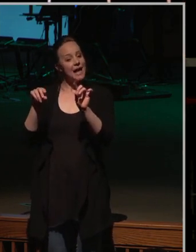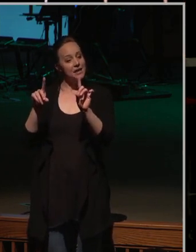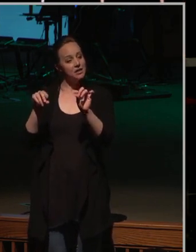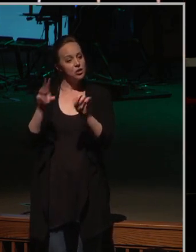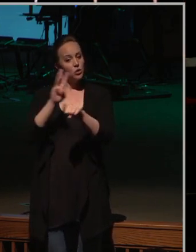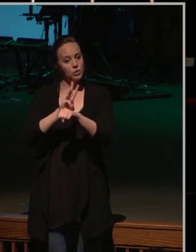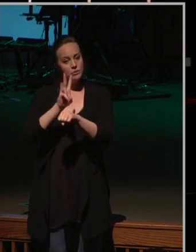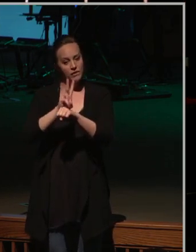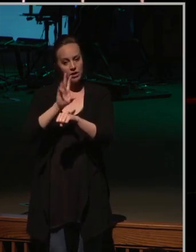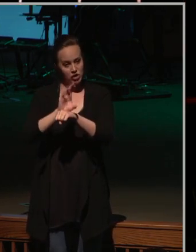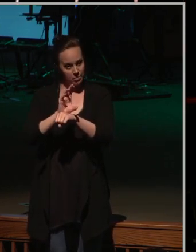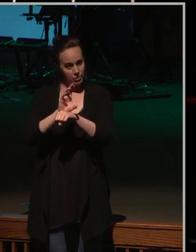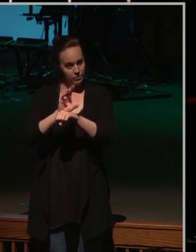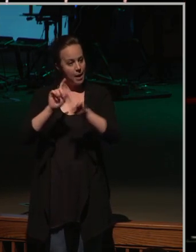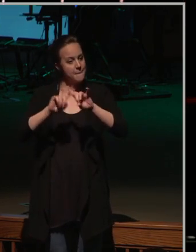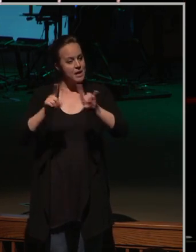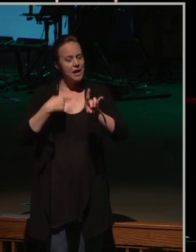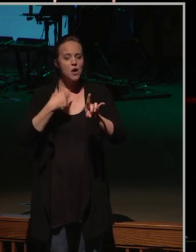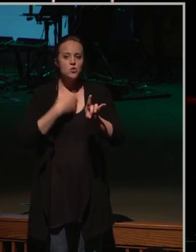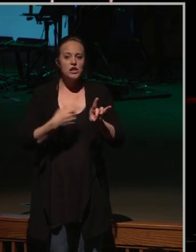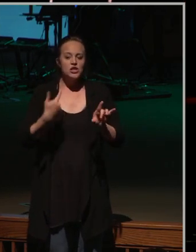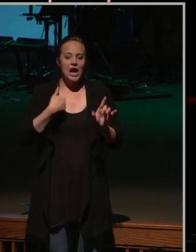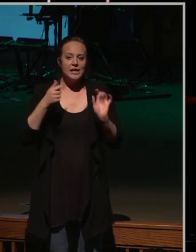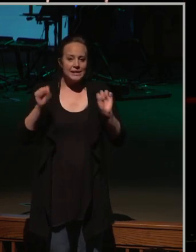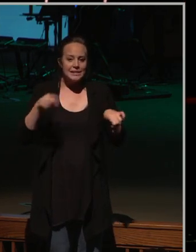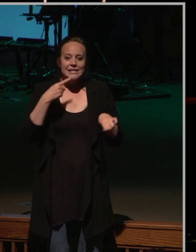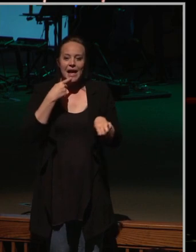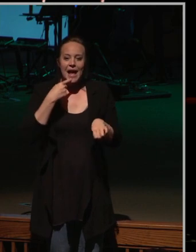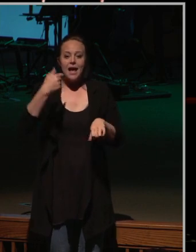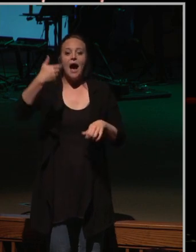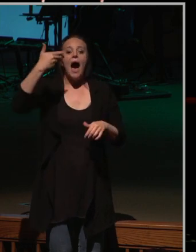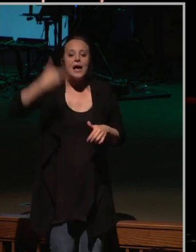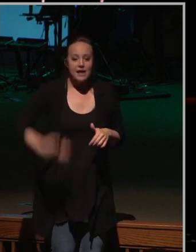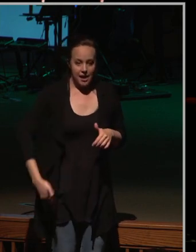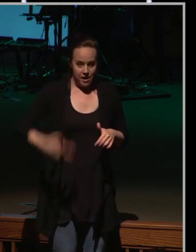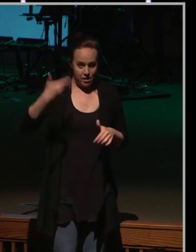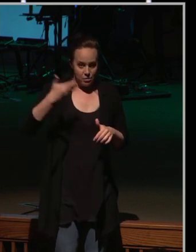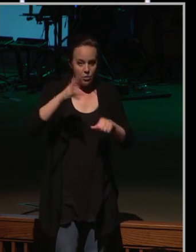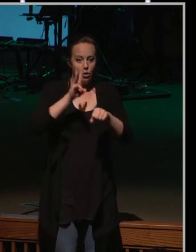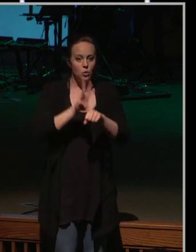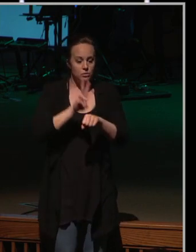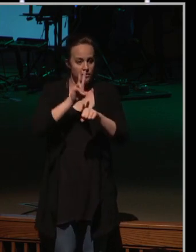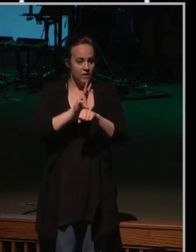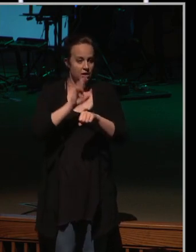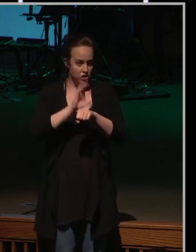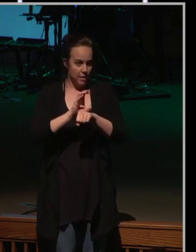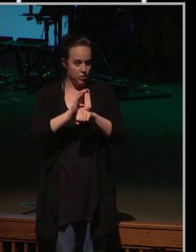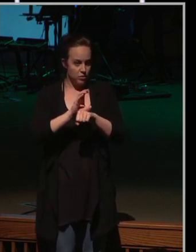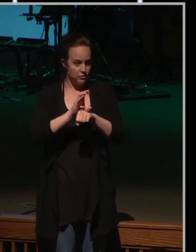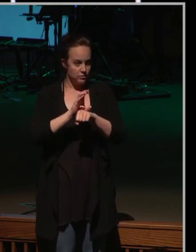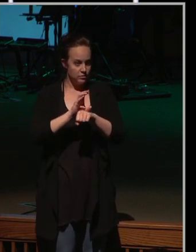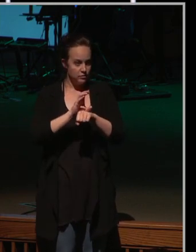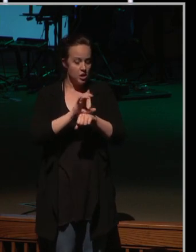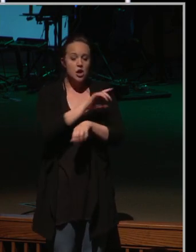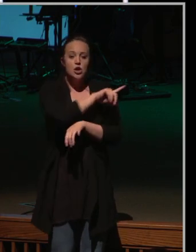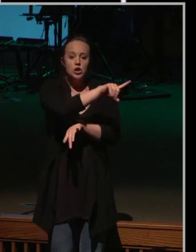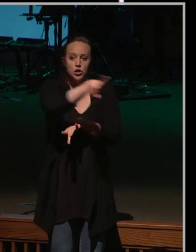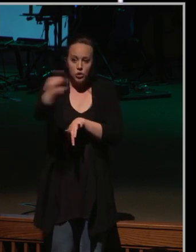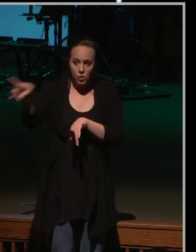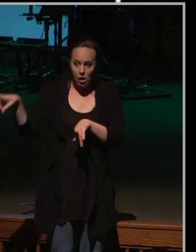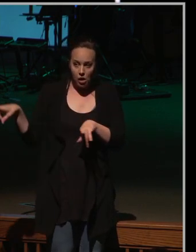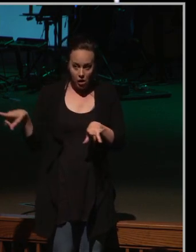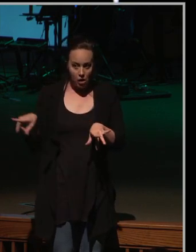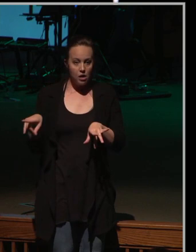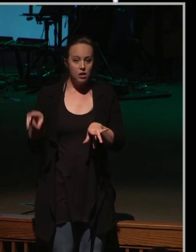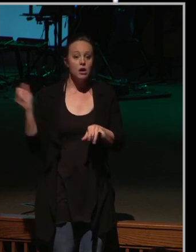Chapel. We are the body of Christ. You are the church. Let's try to find ways that we can build each